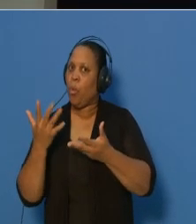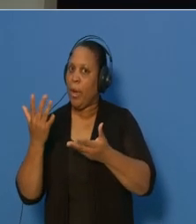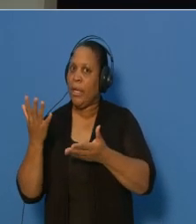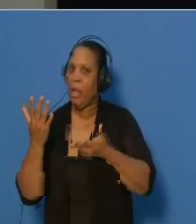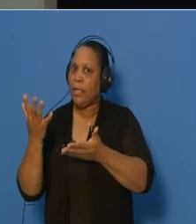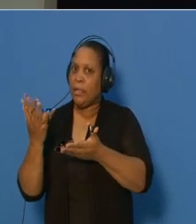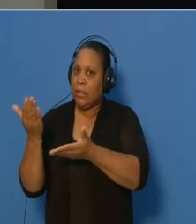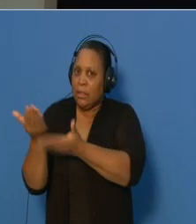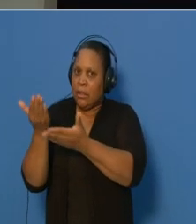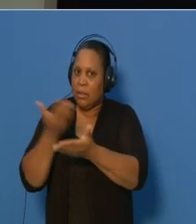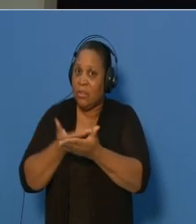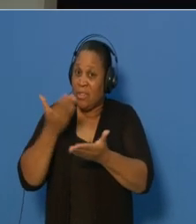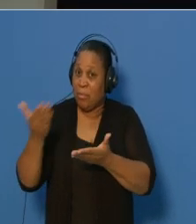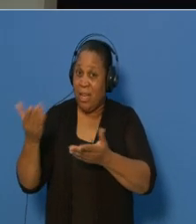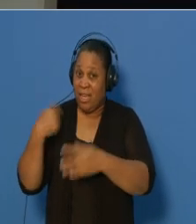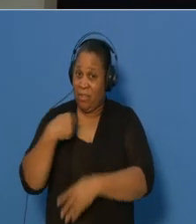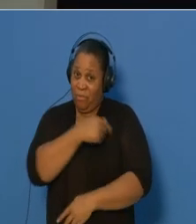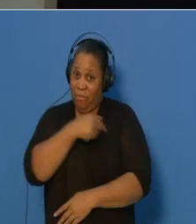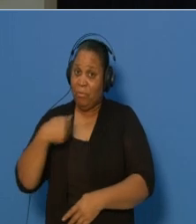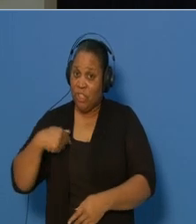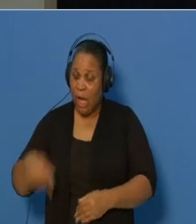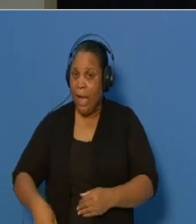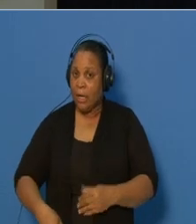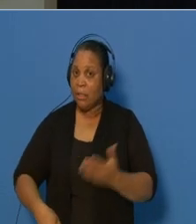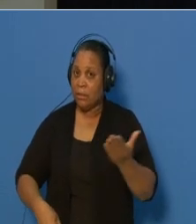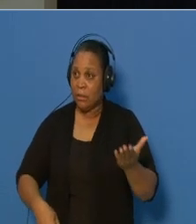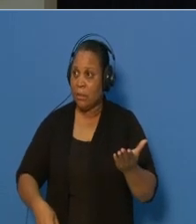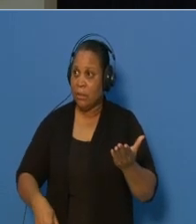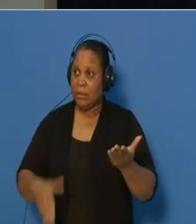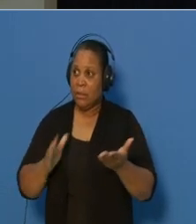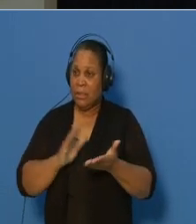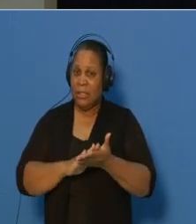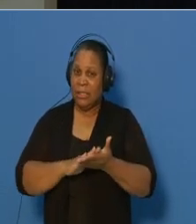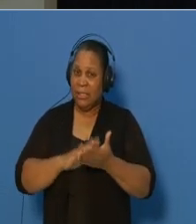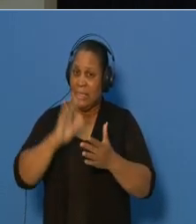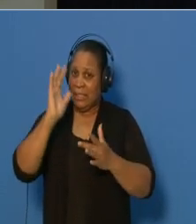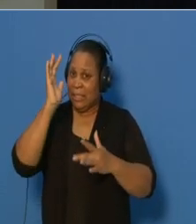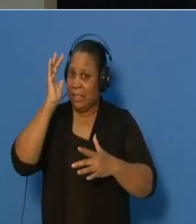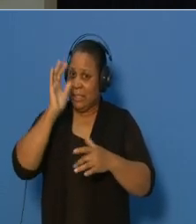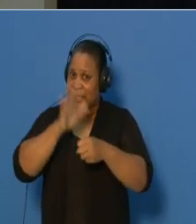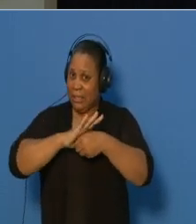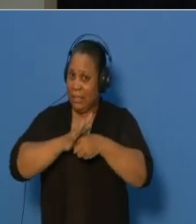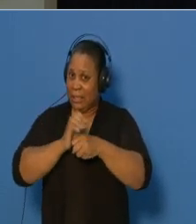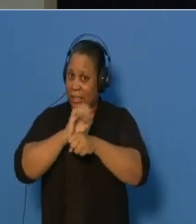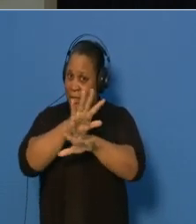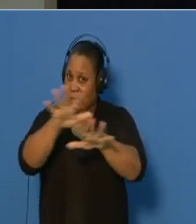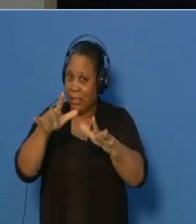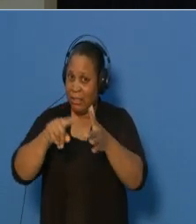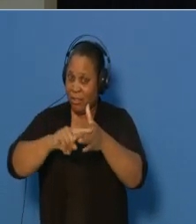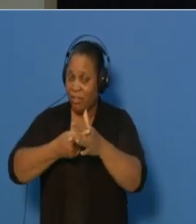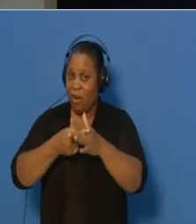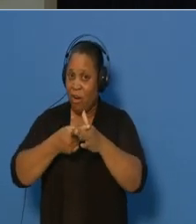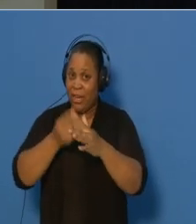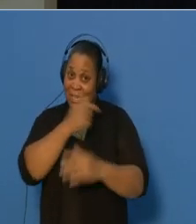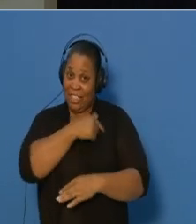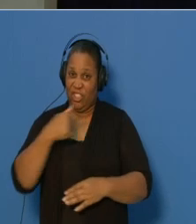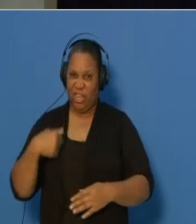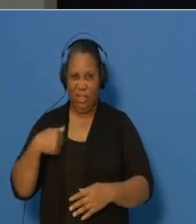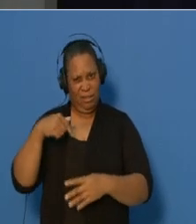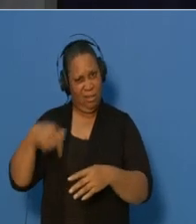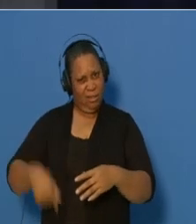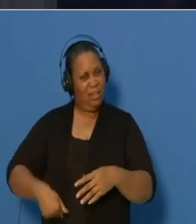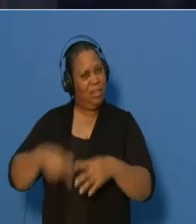from China, correct? Yes. Didn't this virus start in China? Do you really trust the Chinese